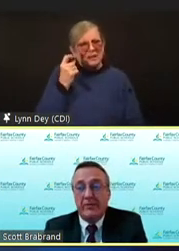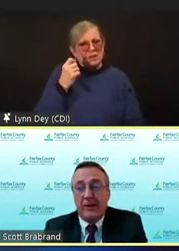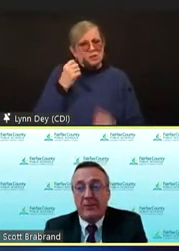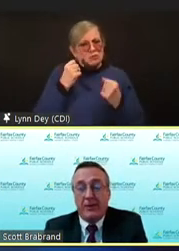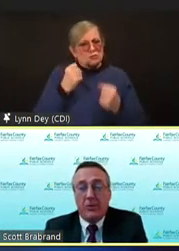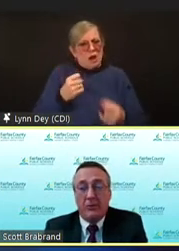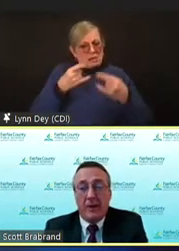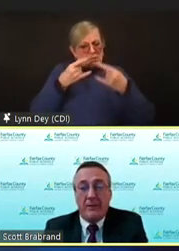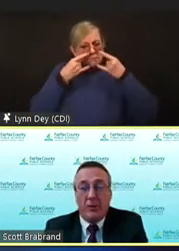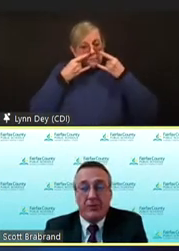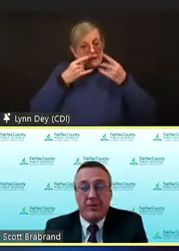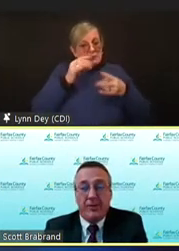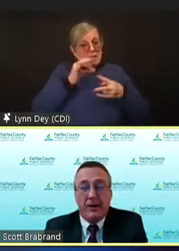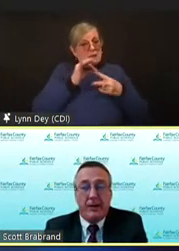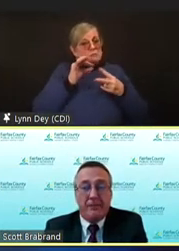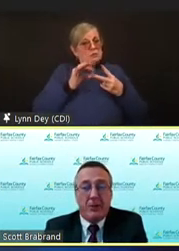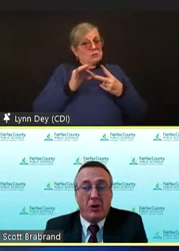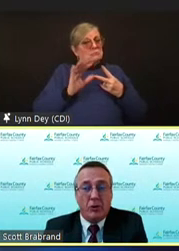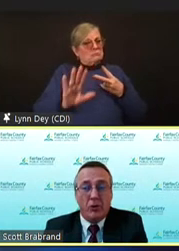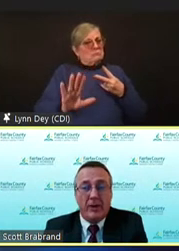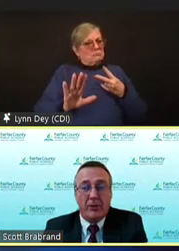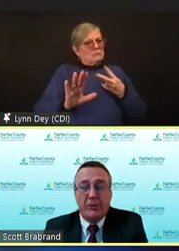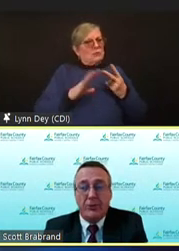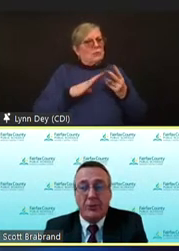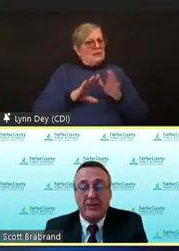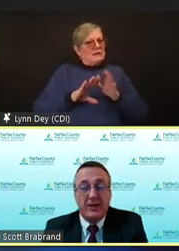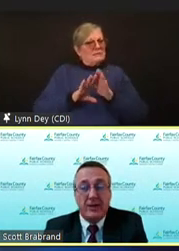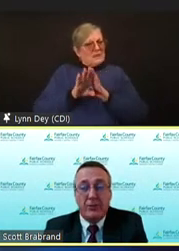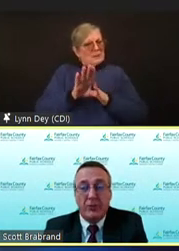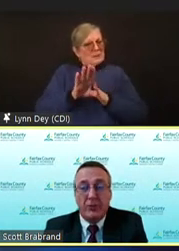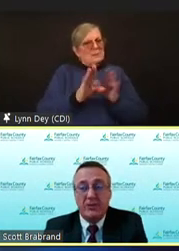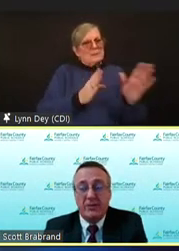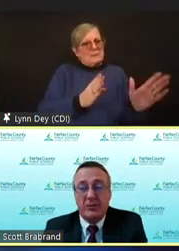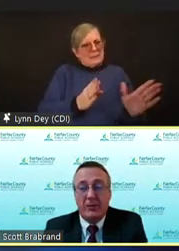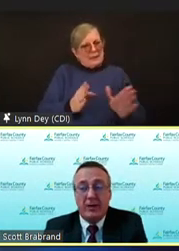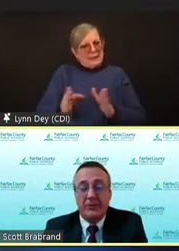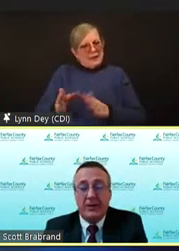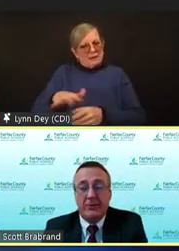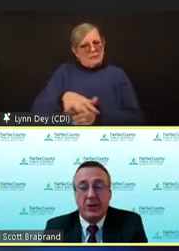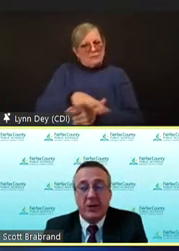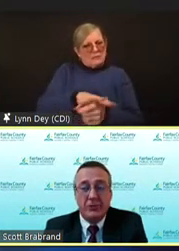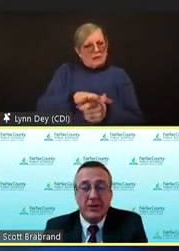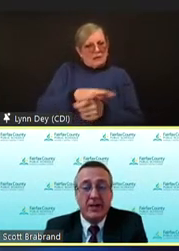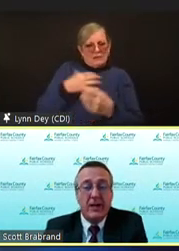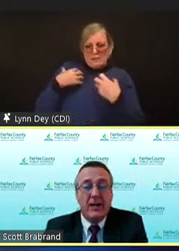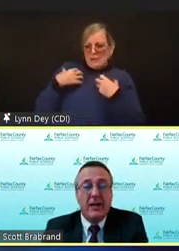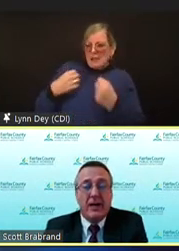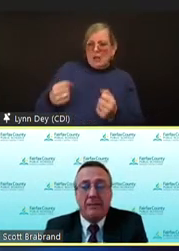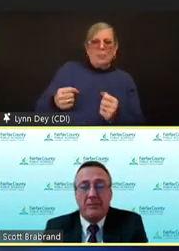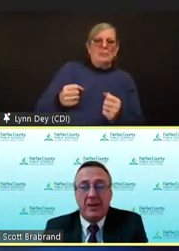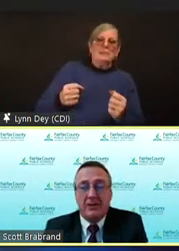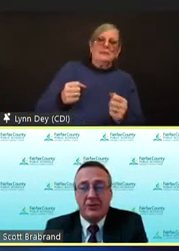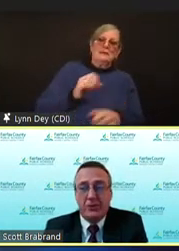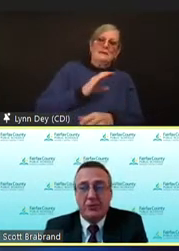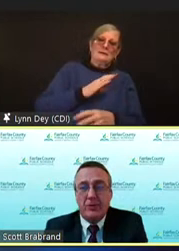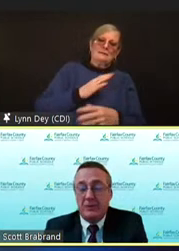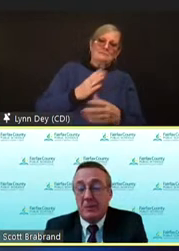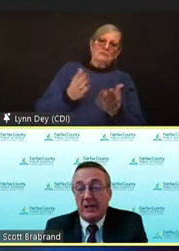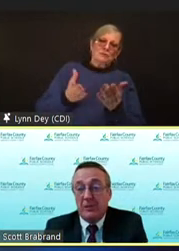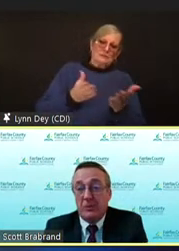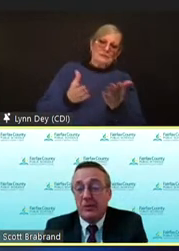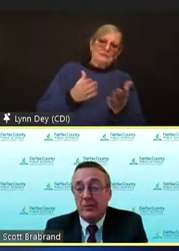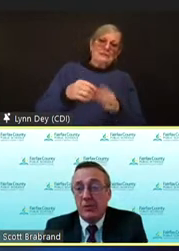to develop that roadmap with our local health authorities and health authorities from around the country as soon